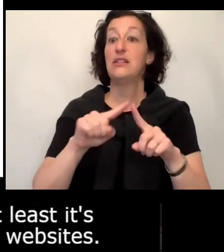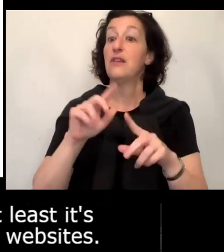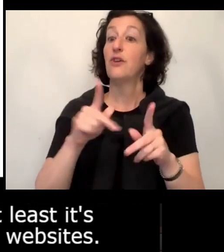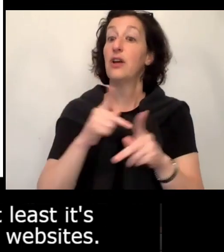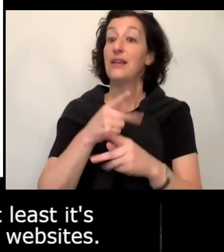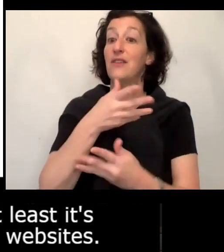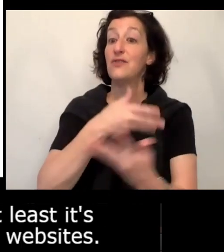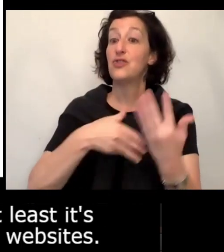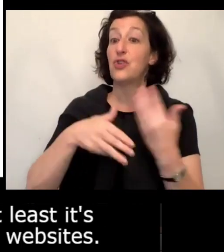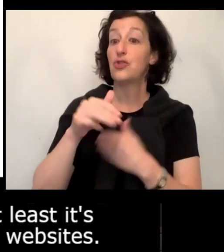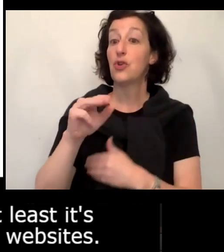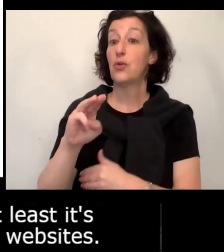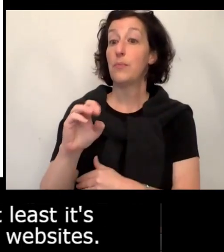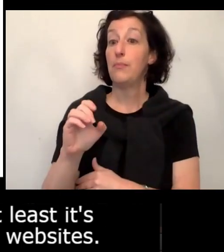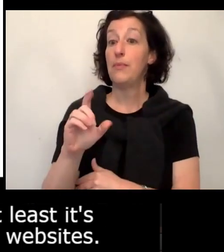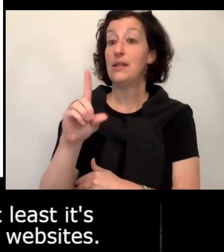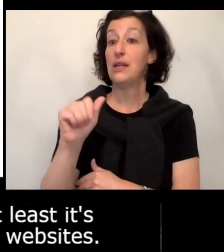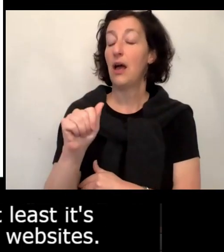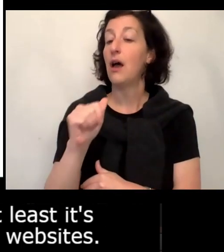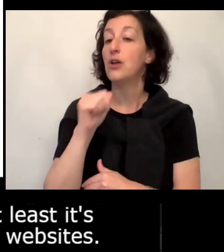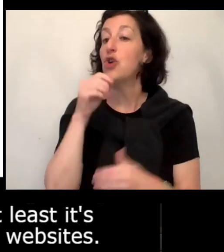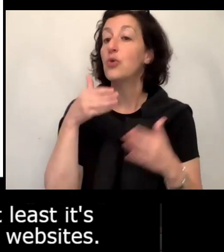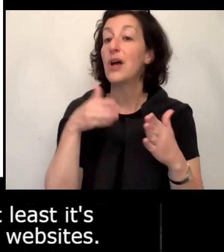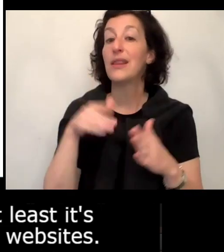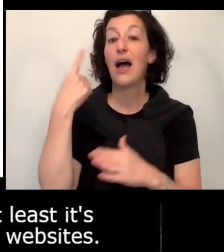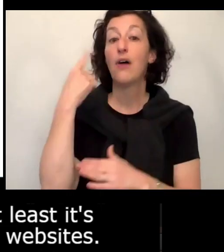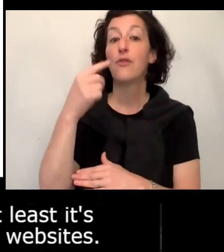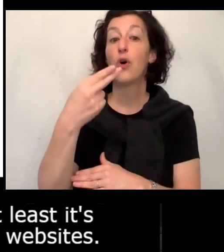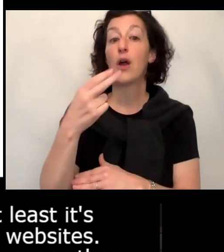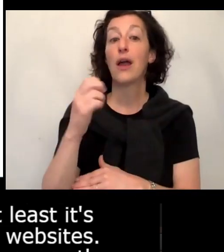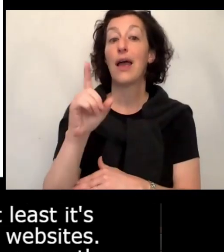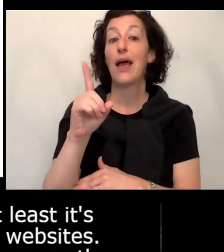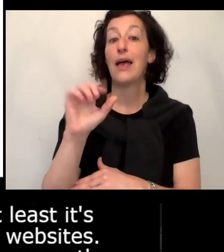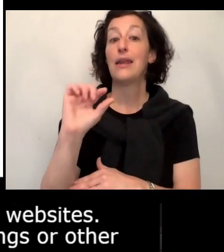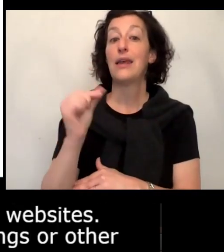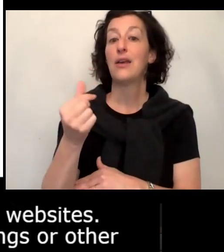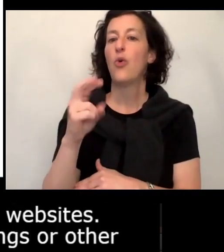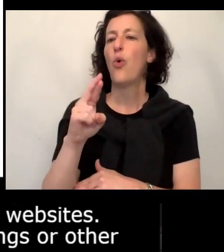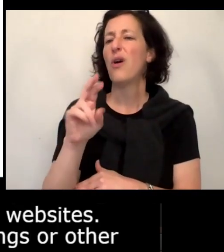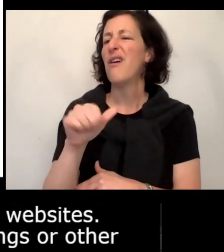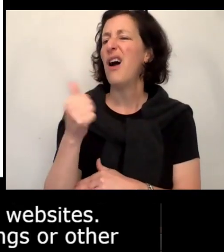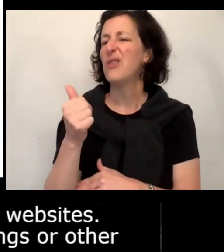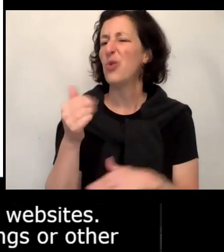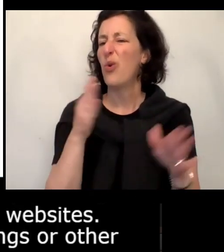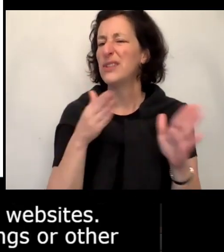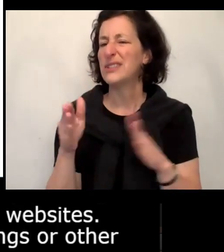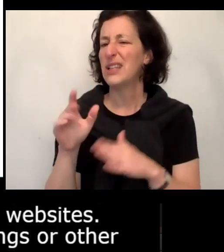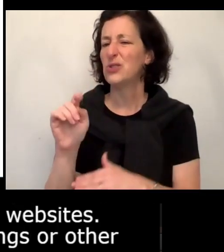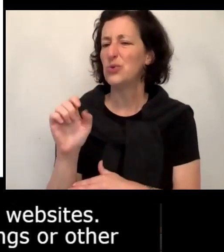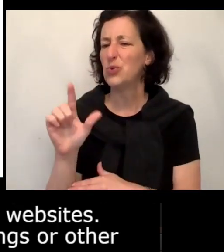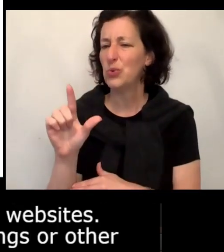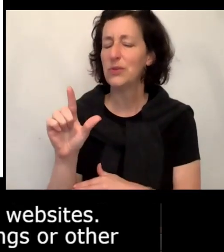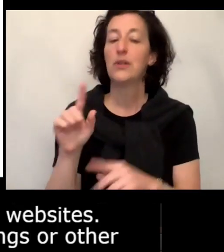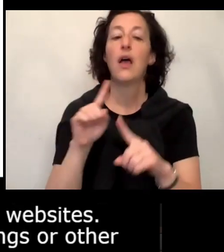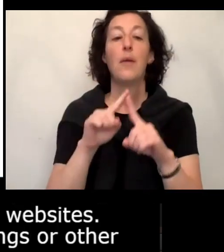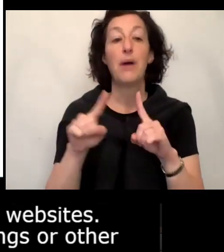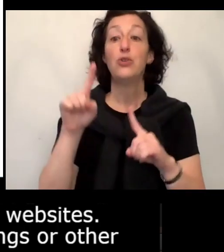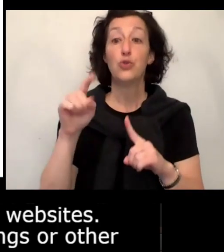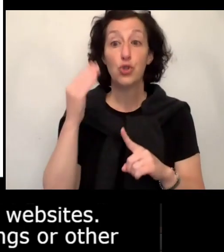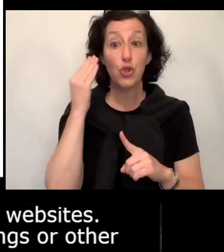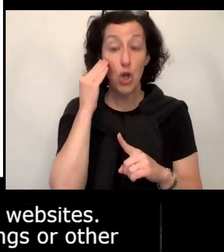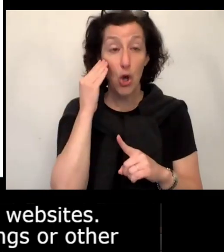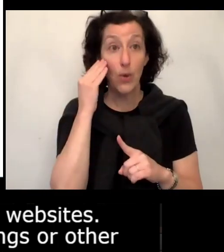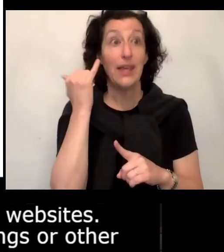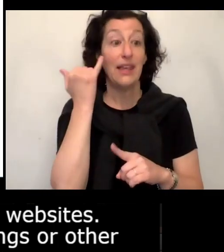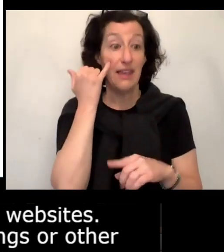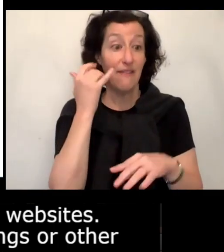not allow for headings or other forms of organization, but you should know where they are available,